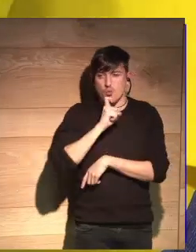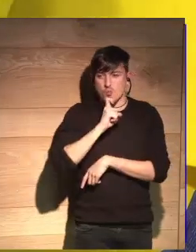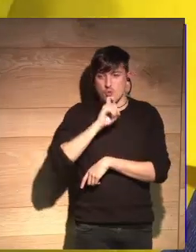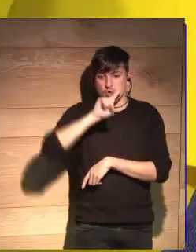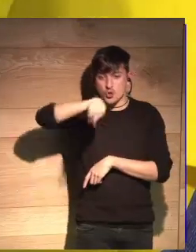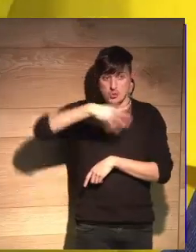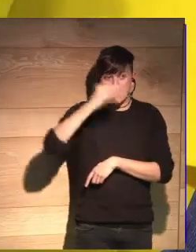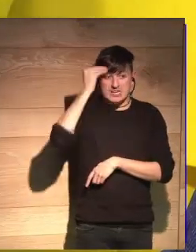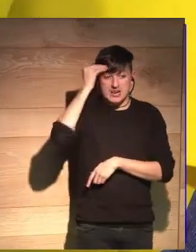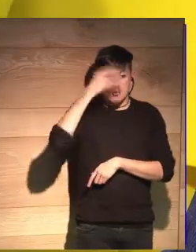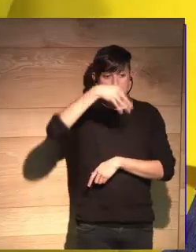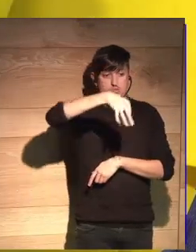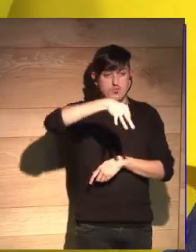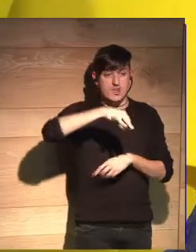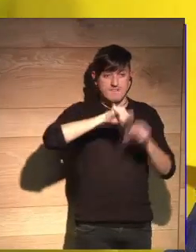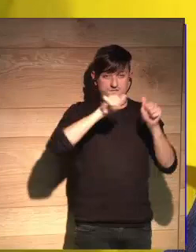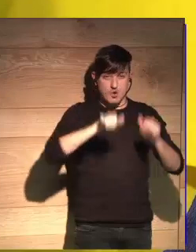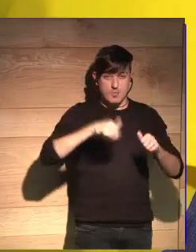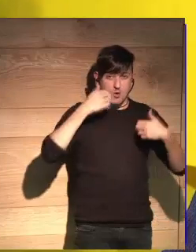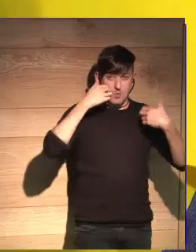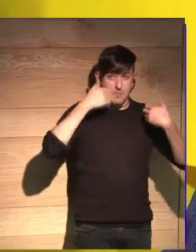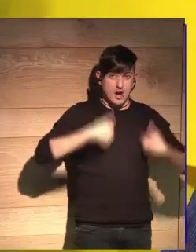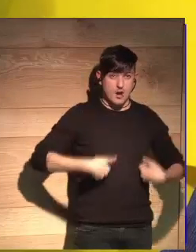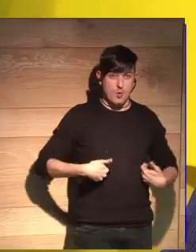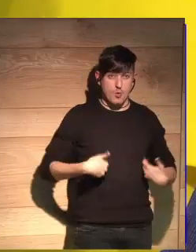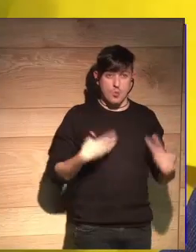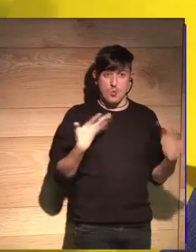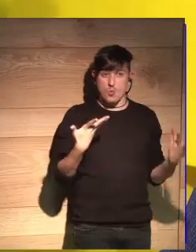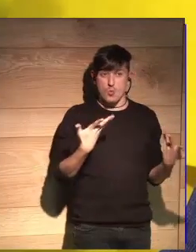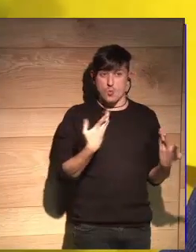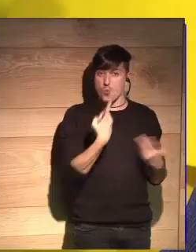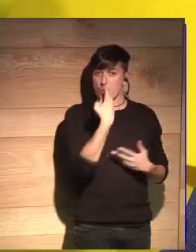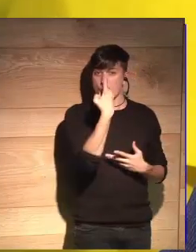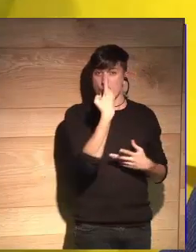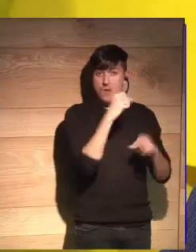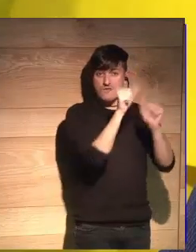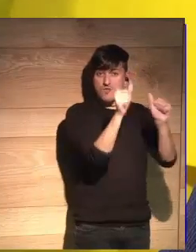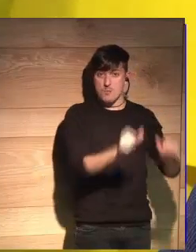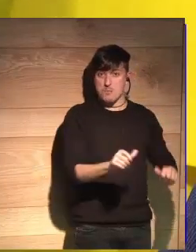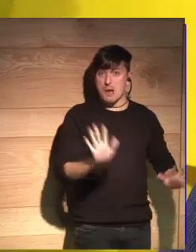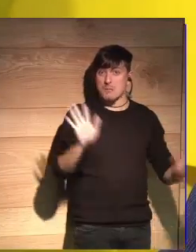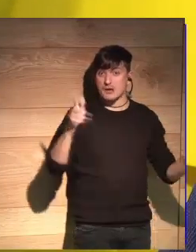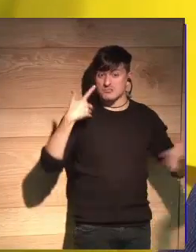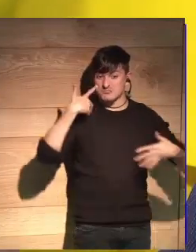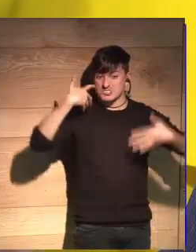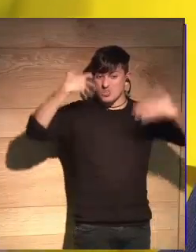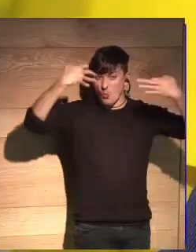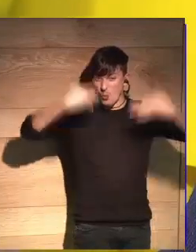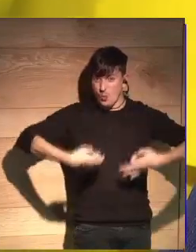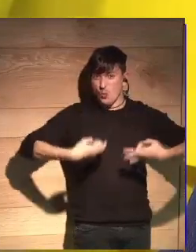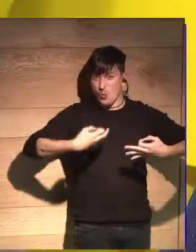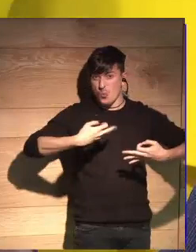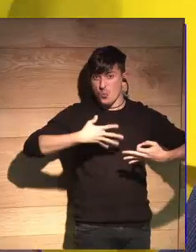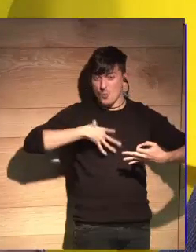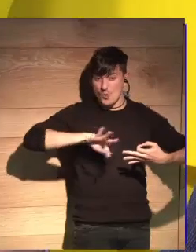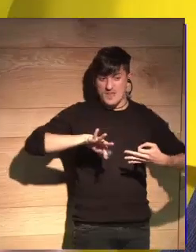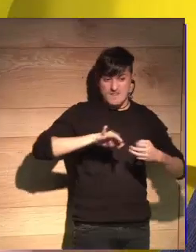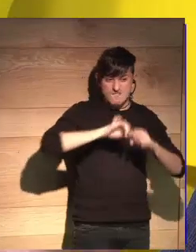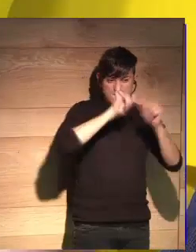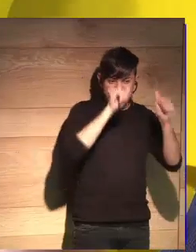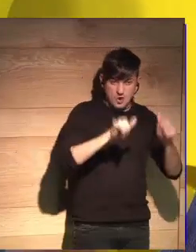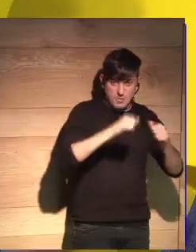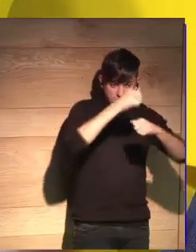we believe that the only way of being human, and it's because of this debate, you can only be human in one single way, but probably, why not? You can